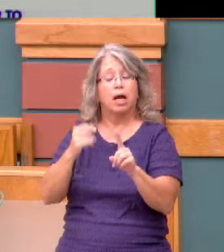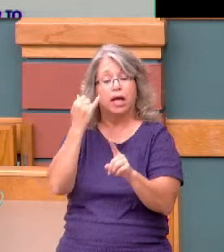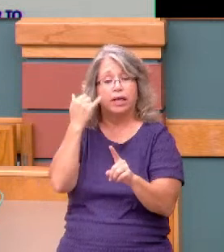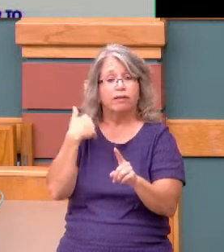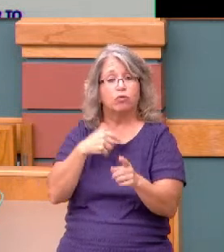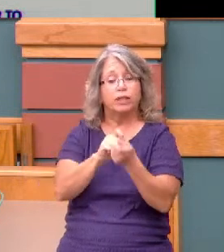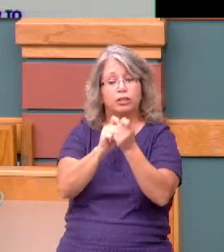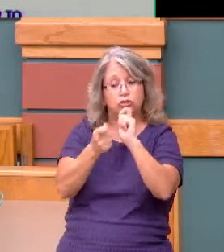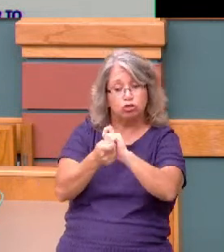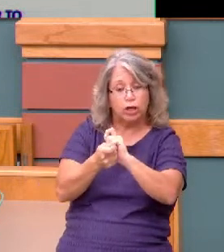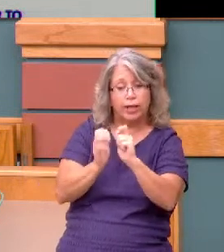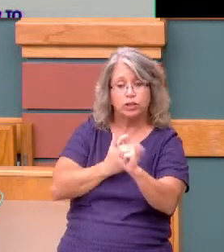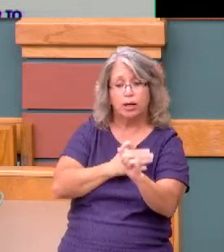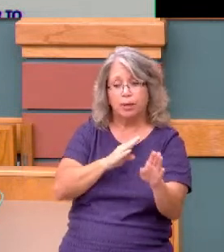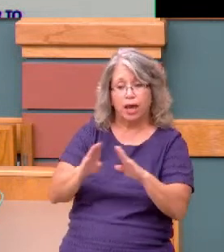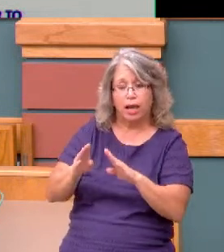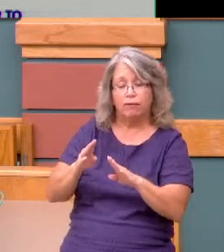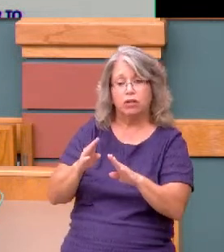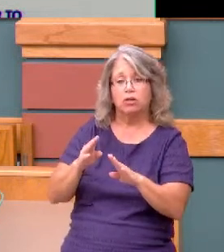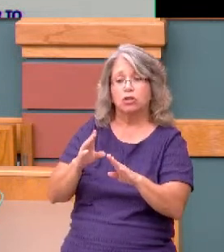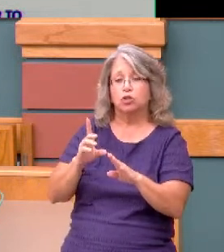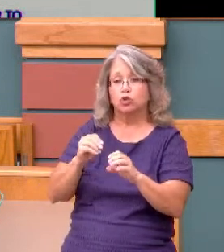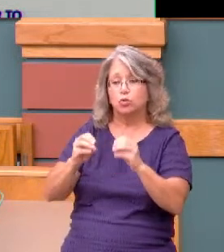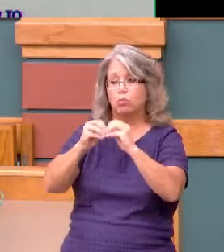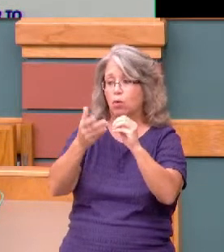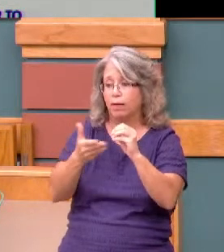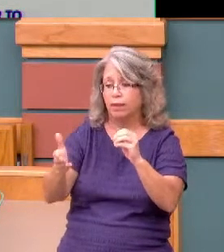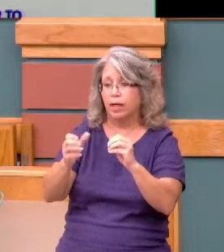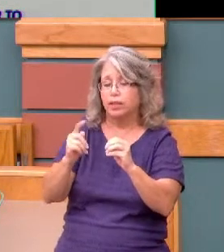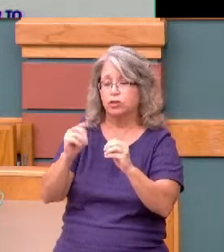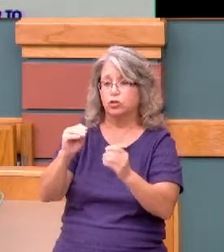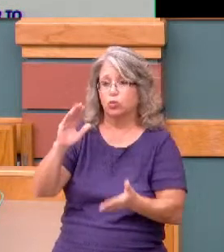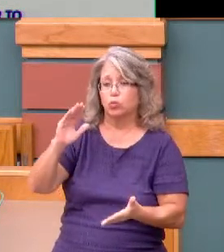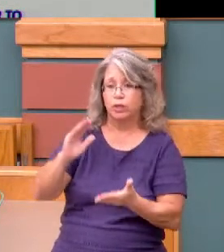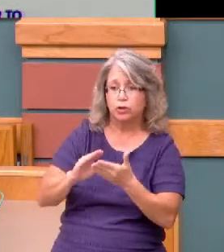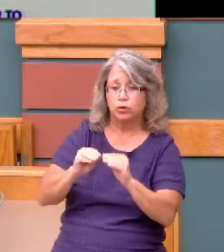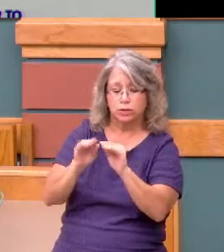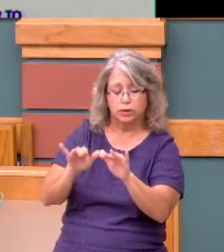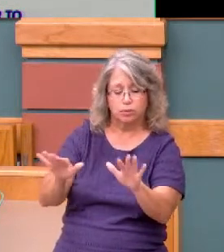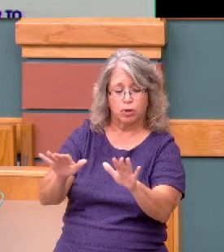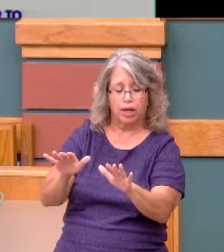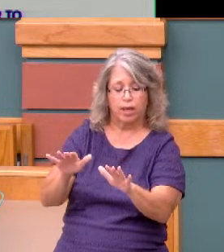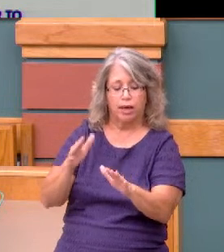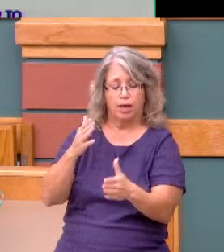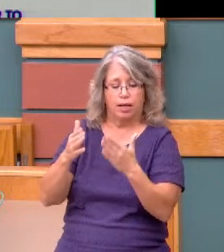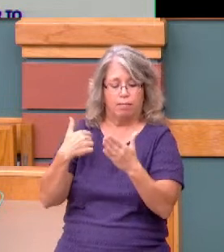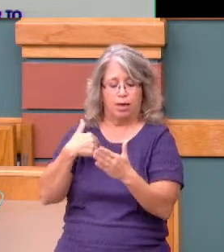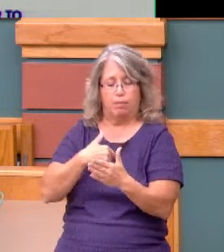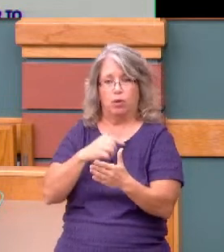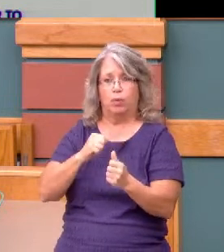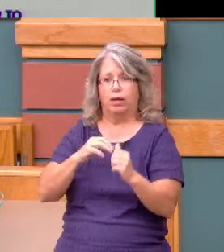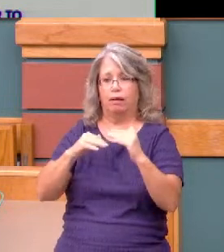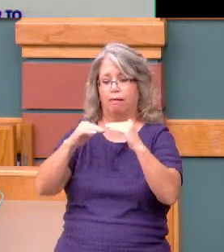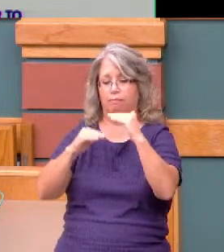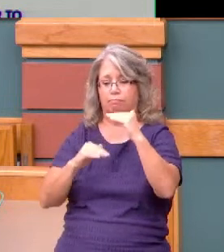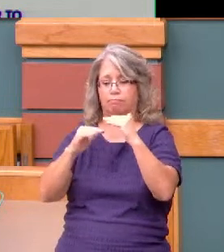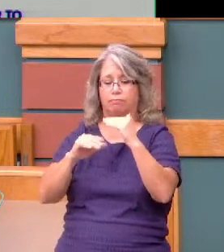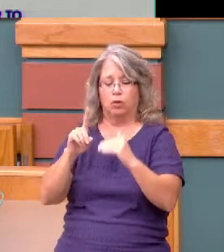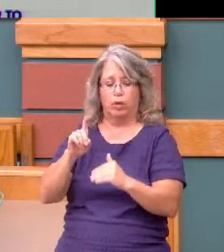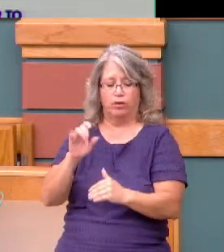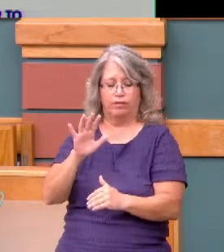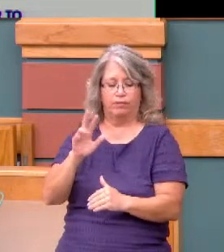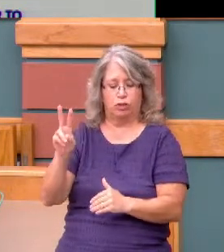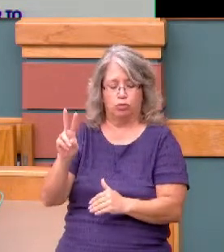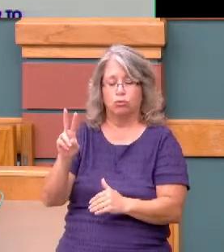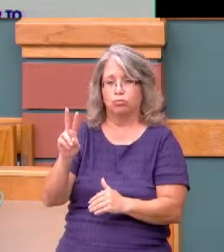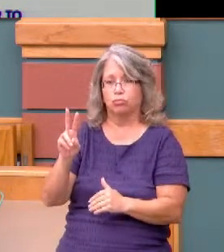down COVID, it looks like we could peak at a lower number, closer to 152. Maybe we could even stay below that summer 2020